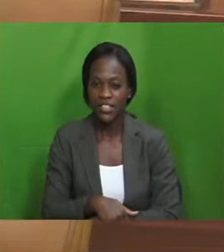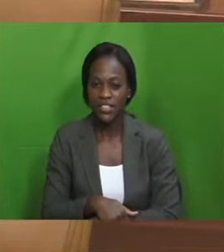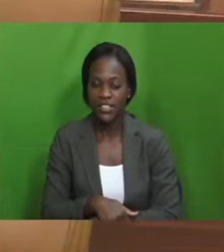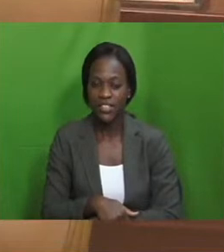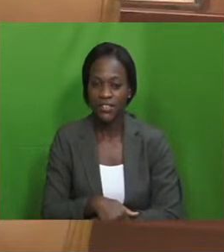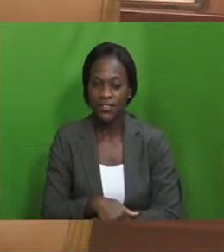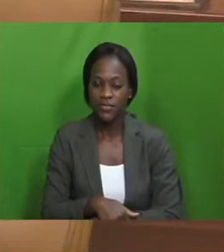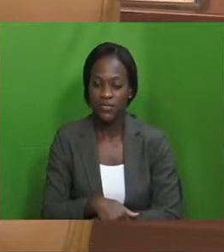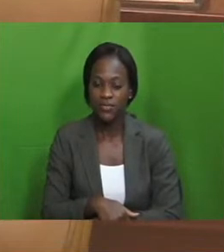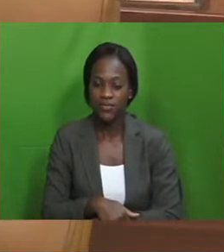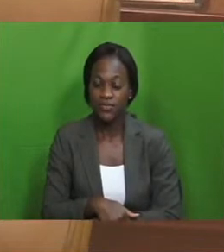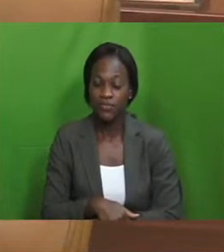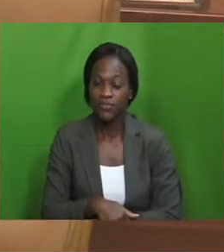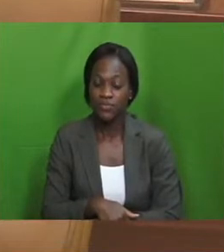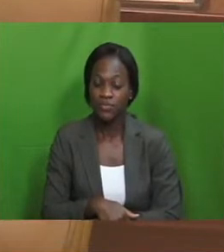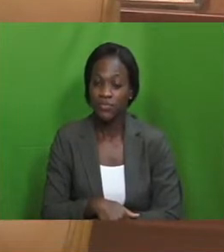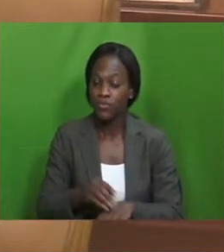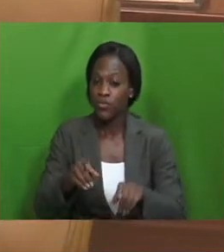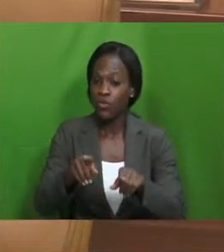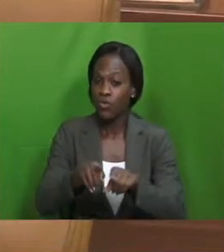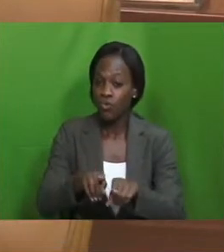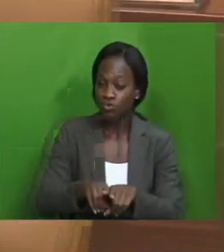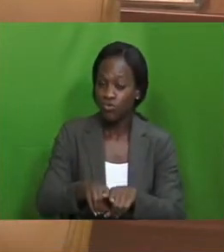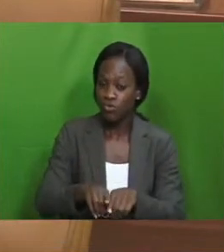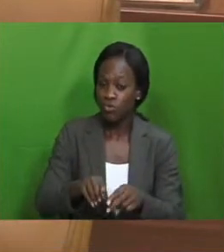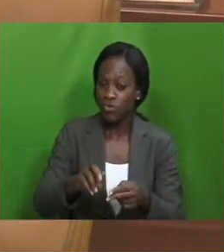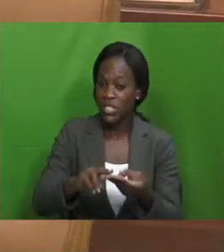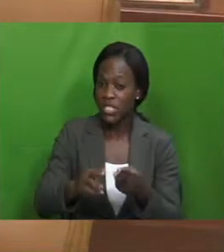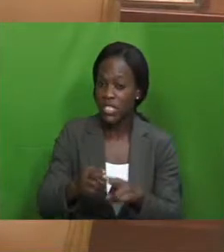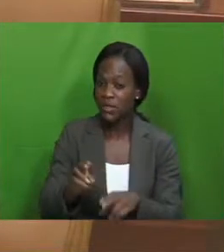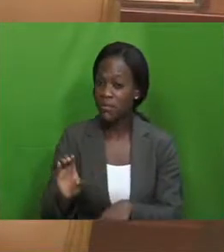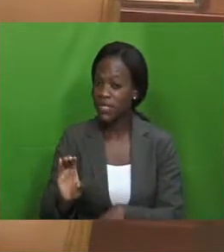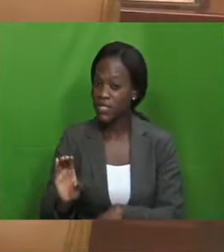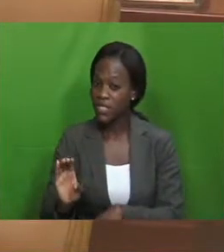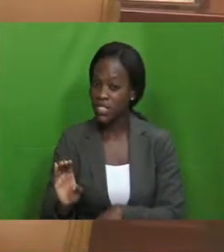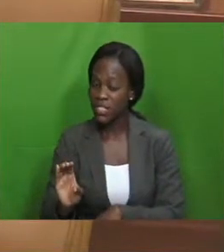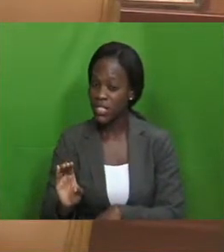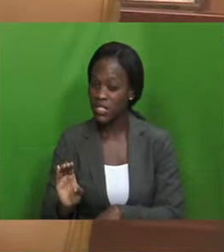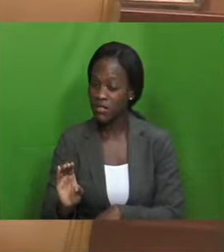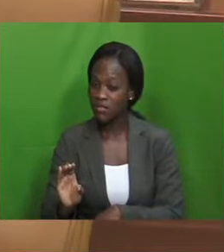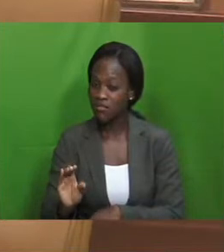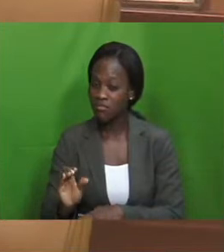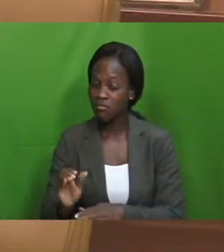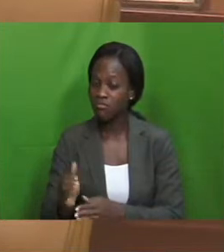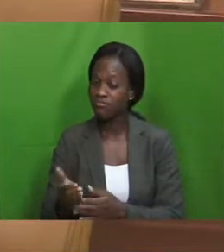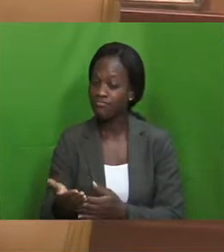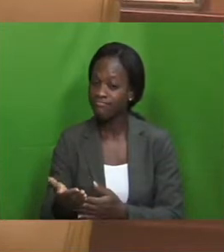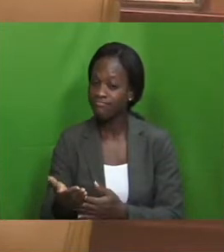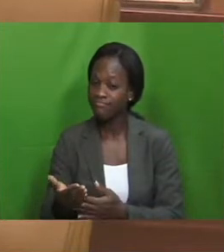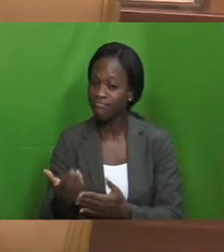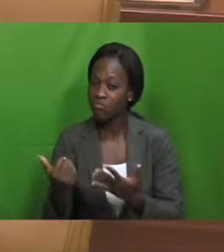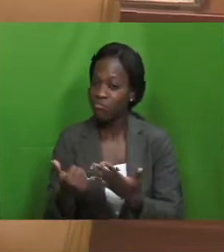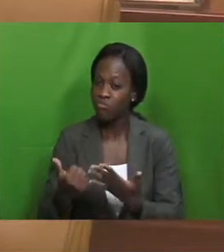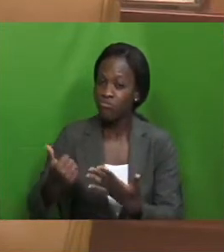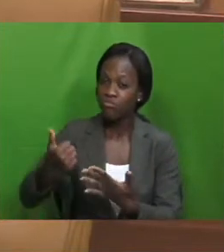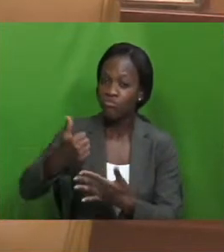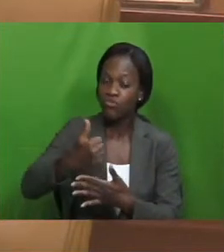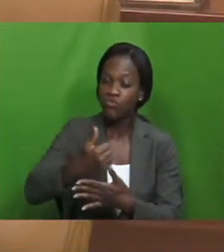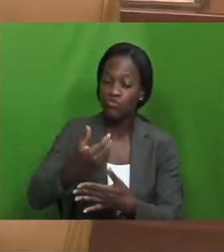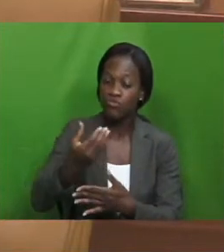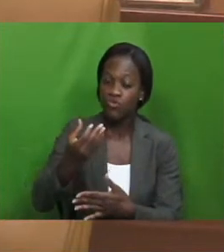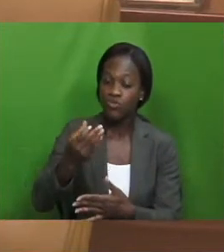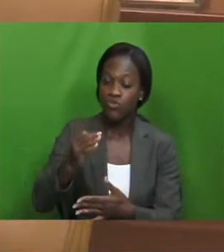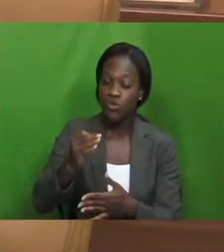Mr. Speaker, item number C. Promotion of proper human social